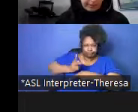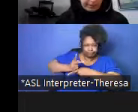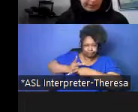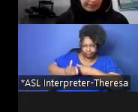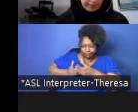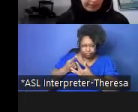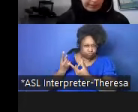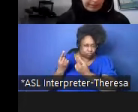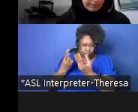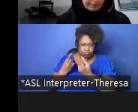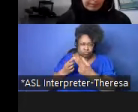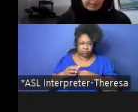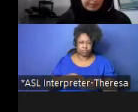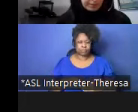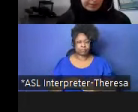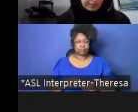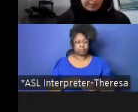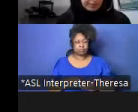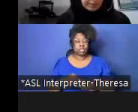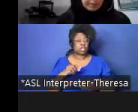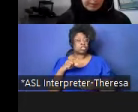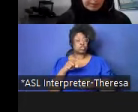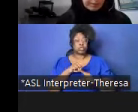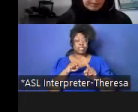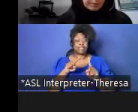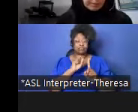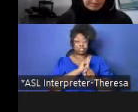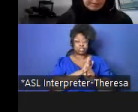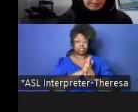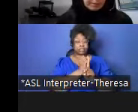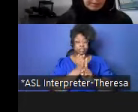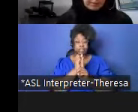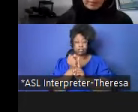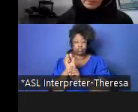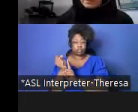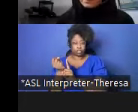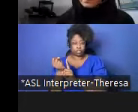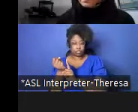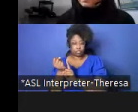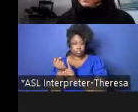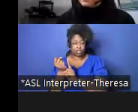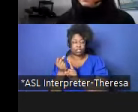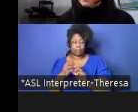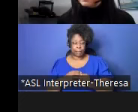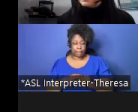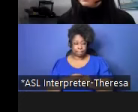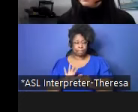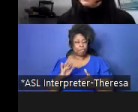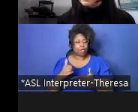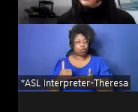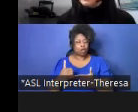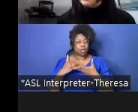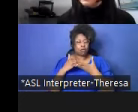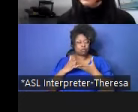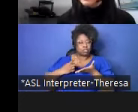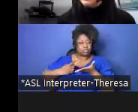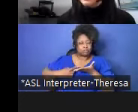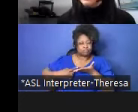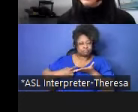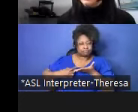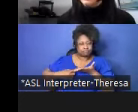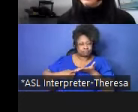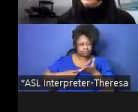up in these different scenarios. And that'll be kind of a way for us to talk about the